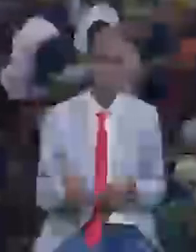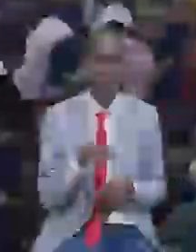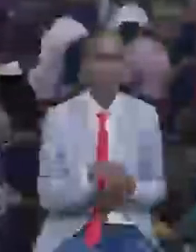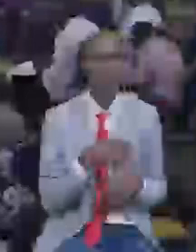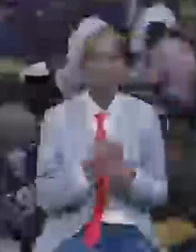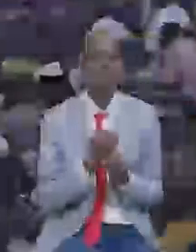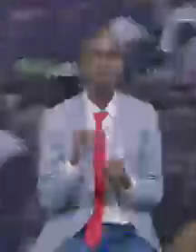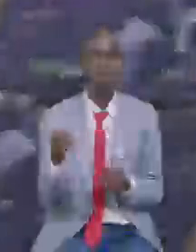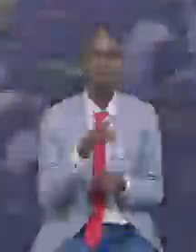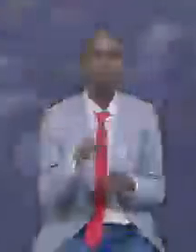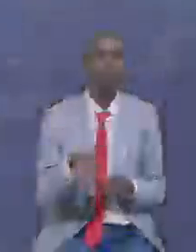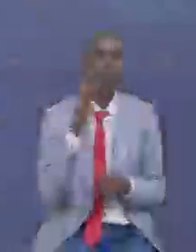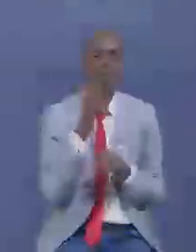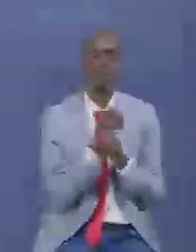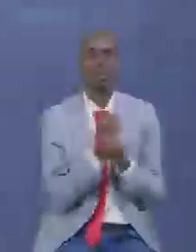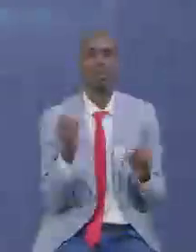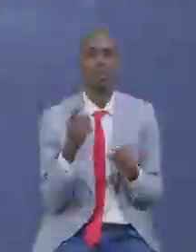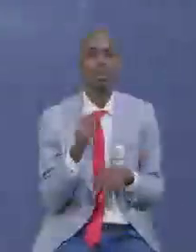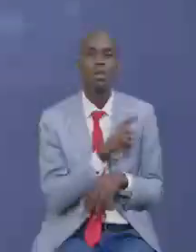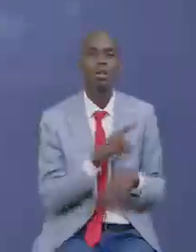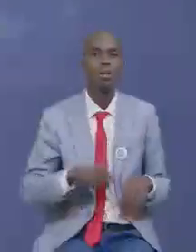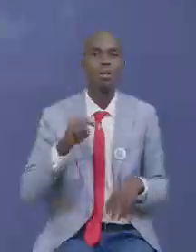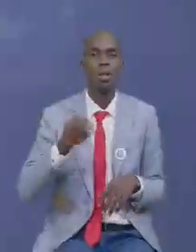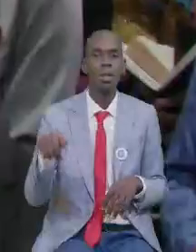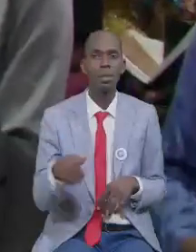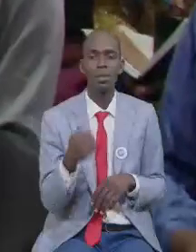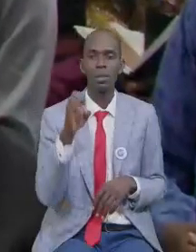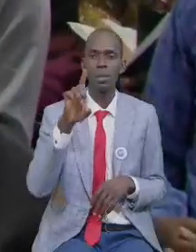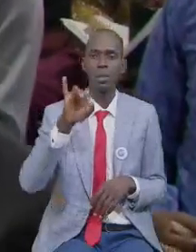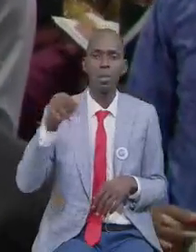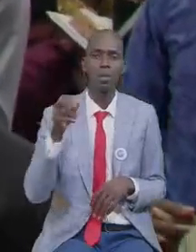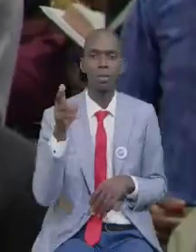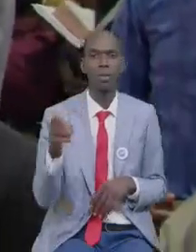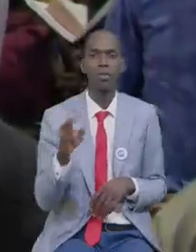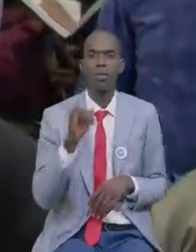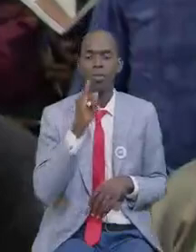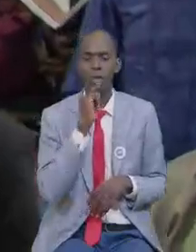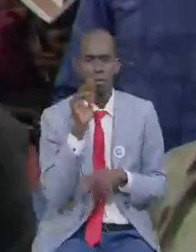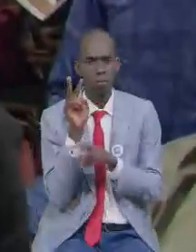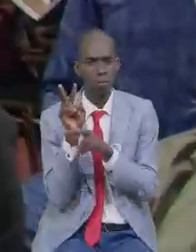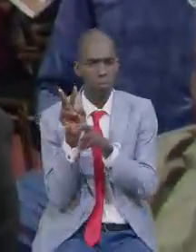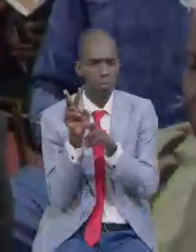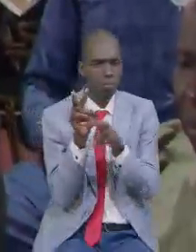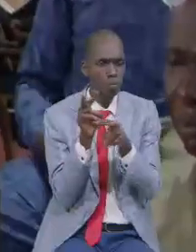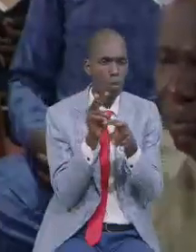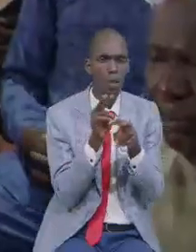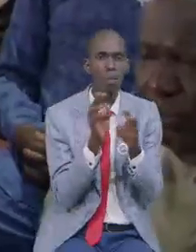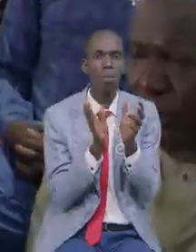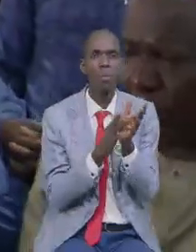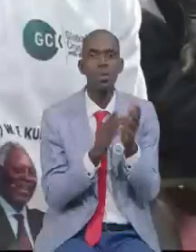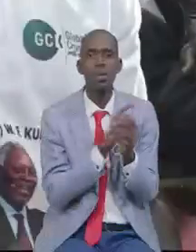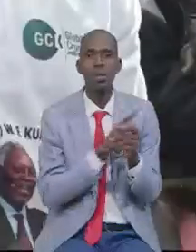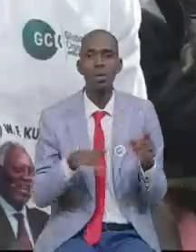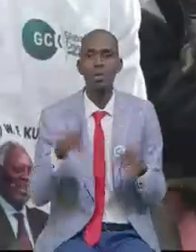find salvation. The Lord needs another Elijah. He's looking around. Praise the Lord. He got you